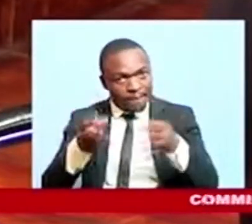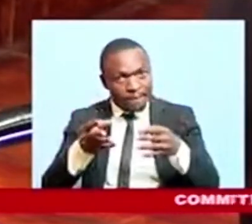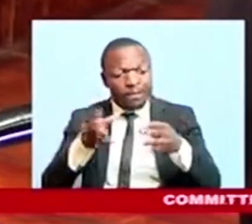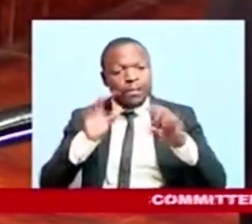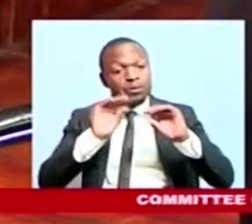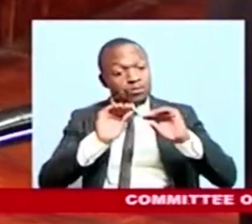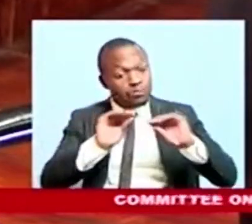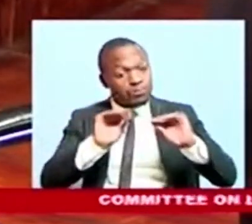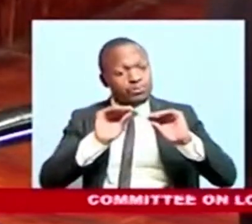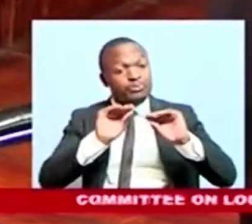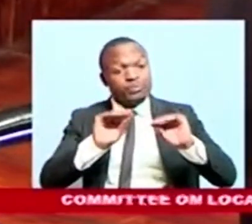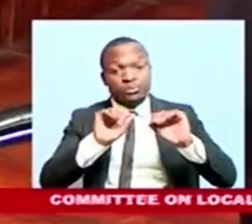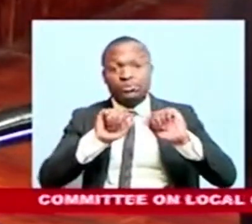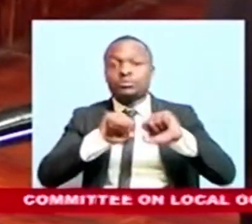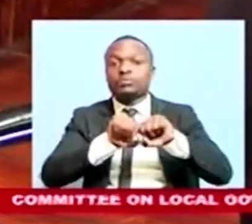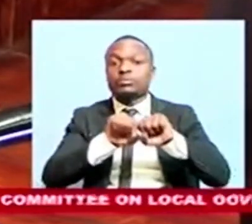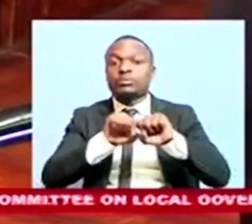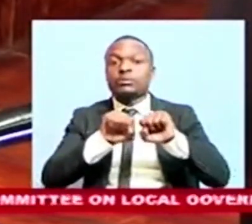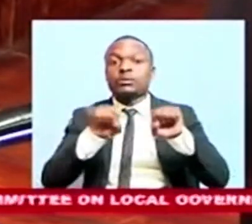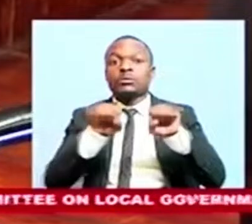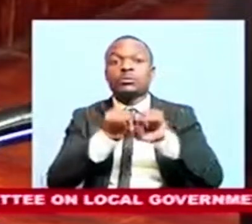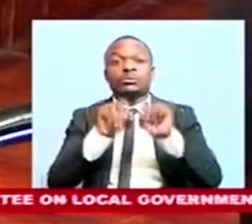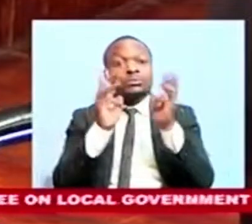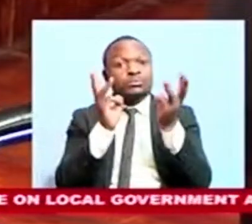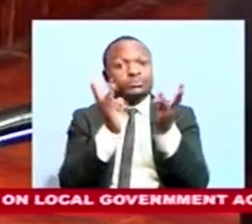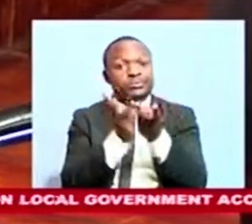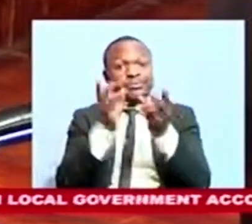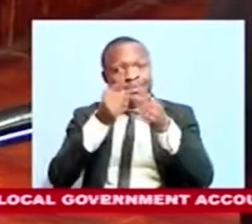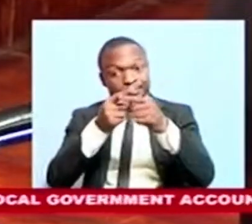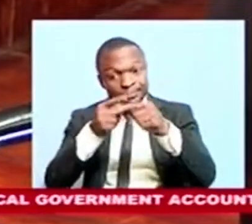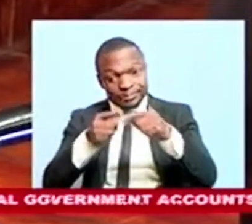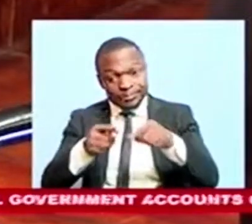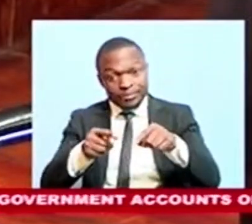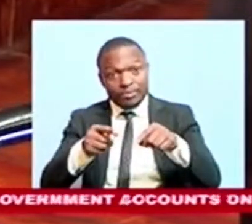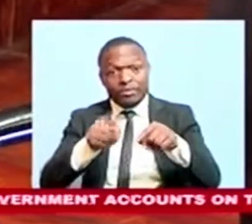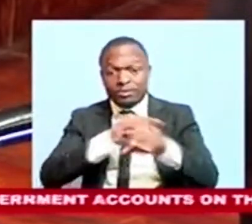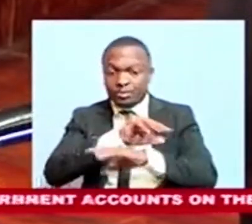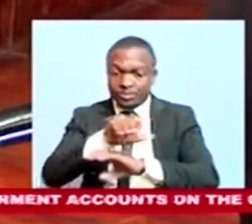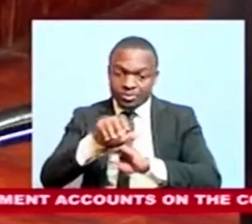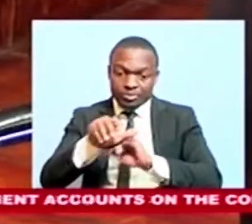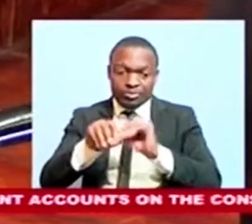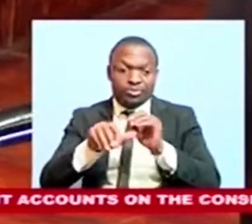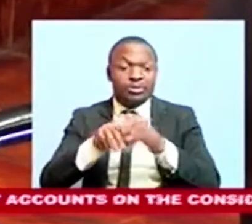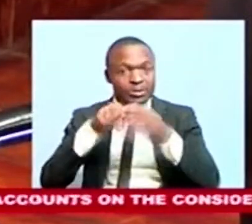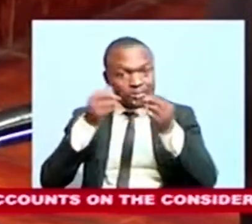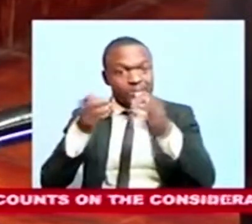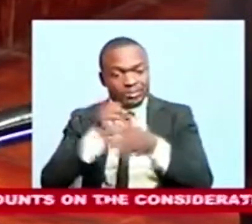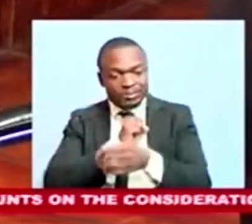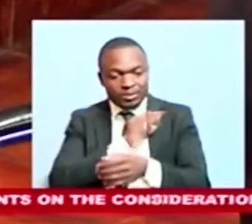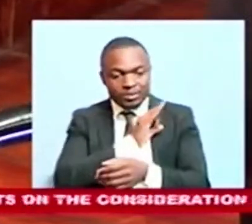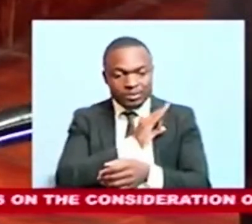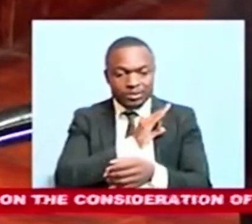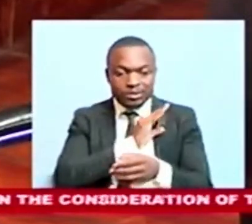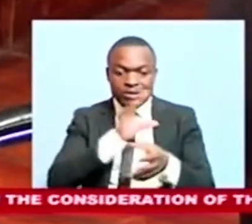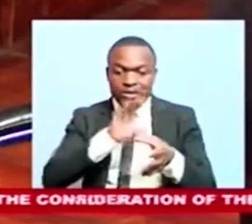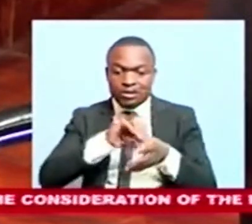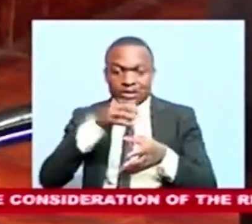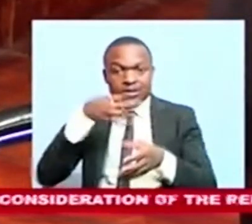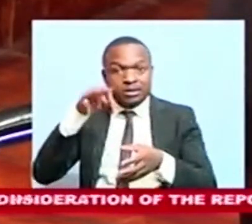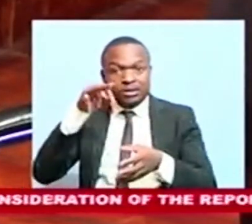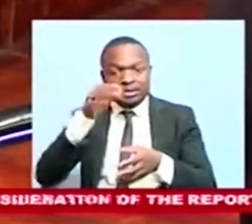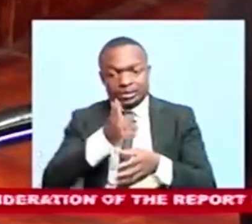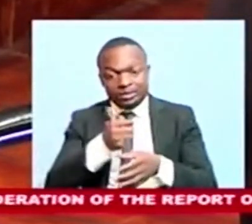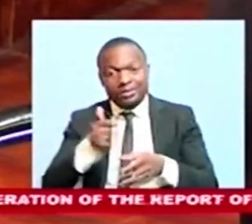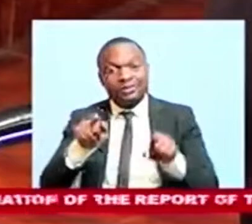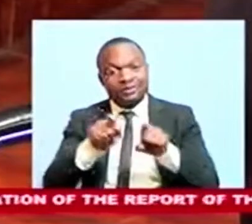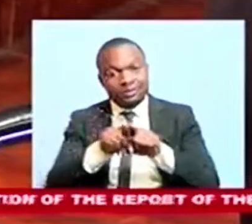orientation workshop which were being done both to the officers and the other stakeholders. And then it was the same money